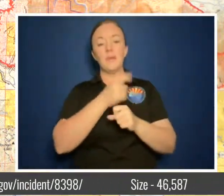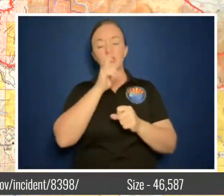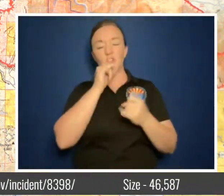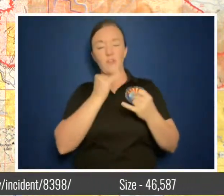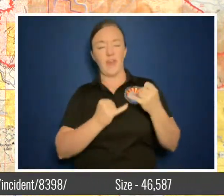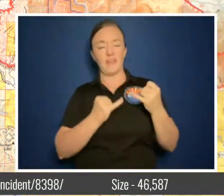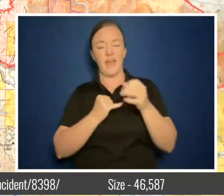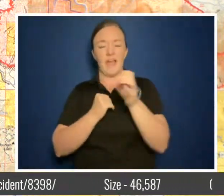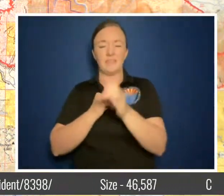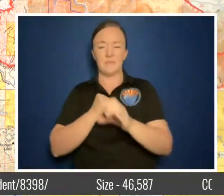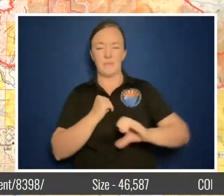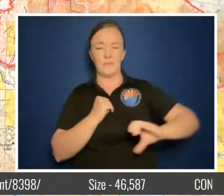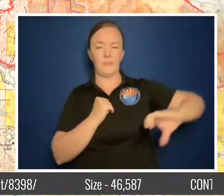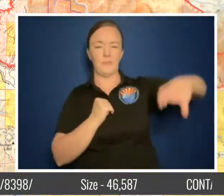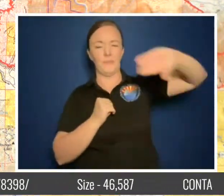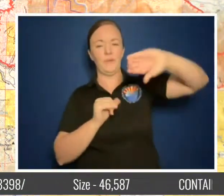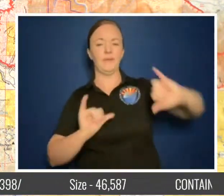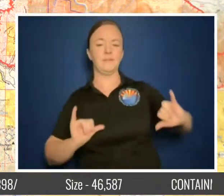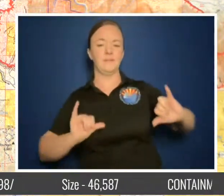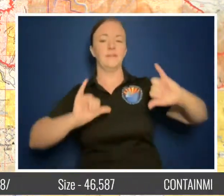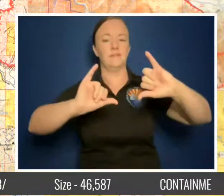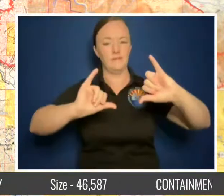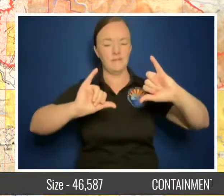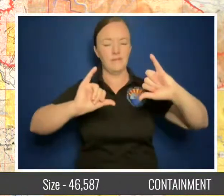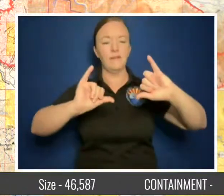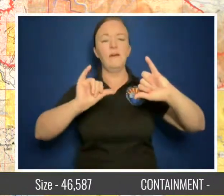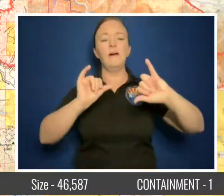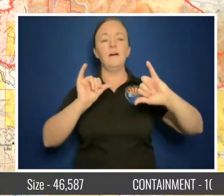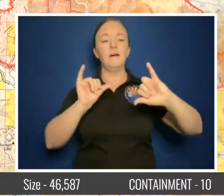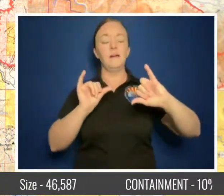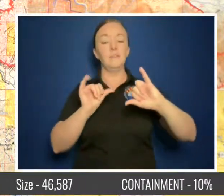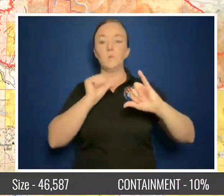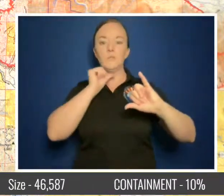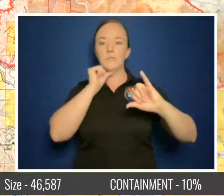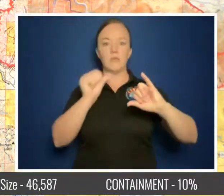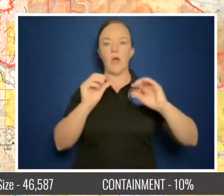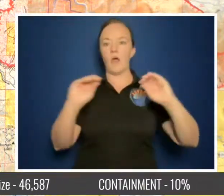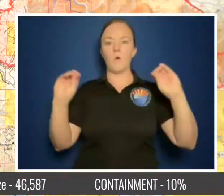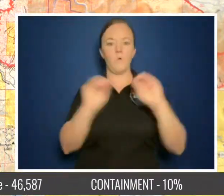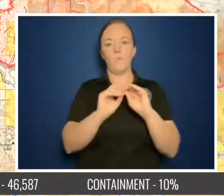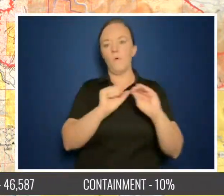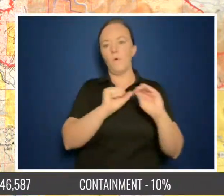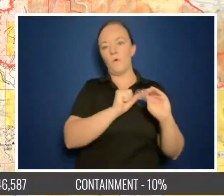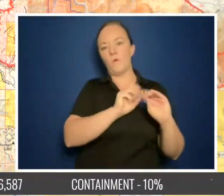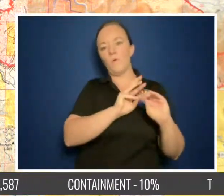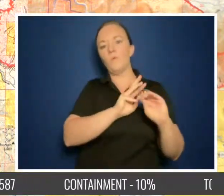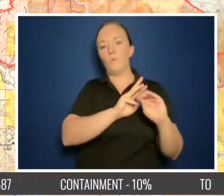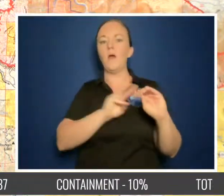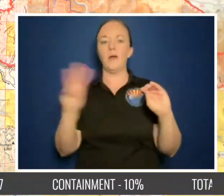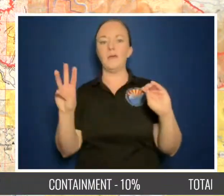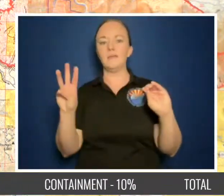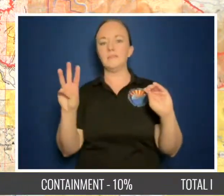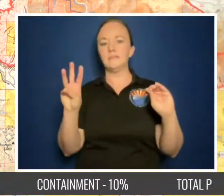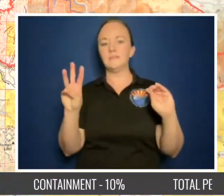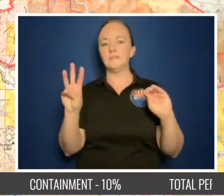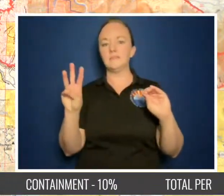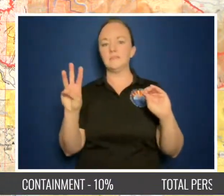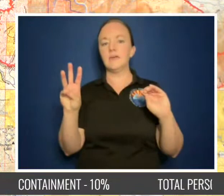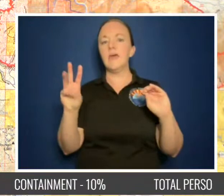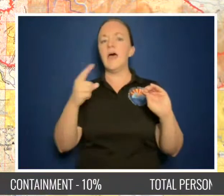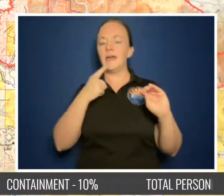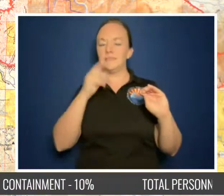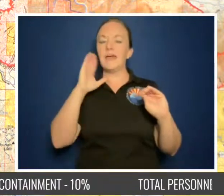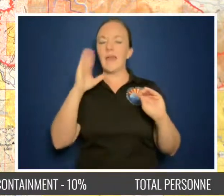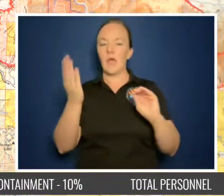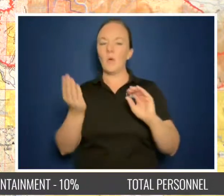in to stop the westerly progress on the southern side. I said I'd come back and speak to